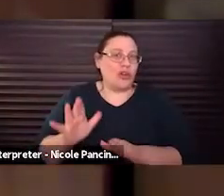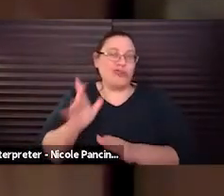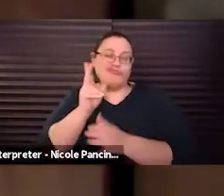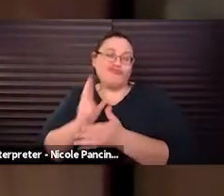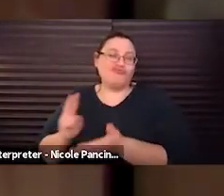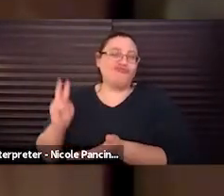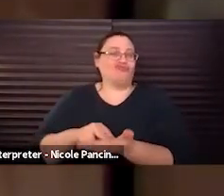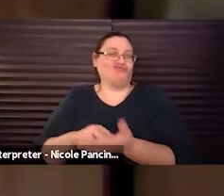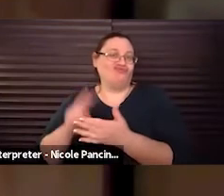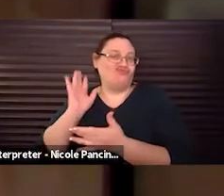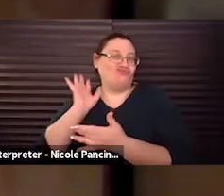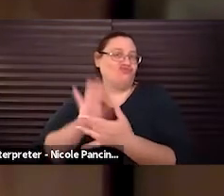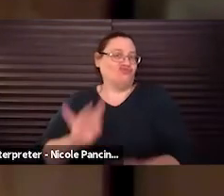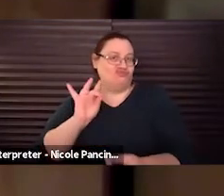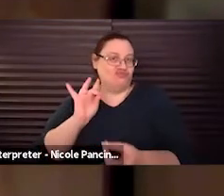they're speaking out under